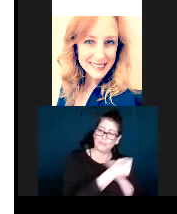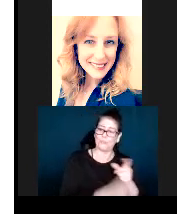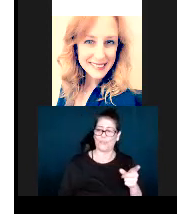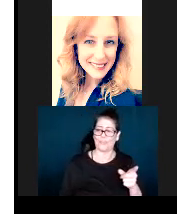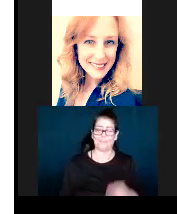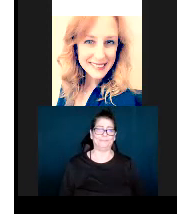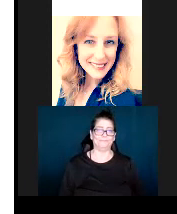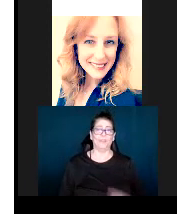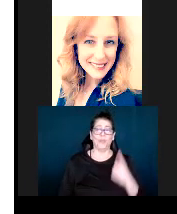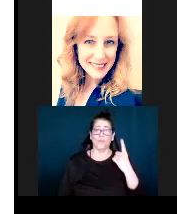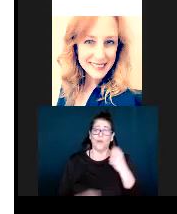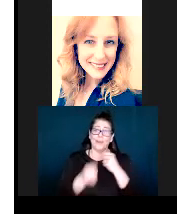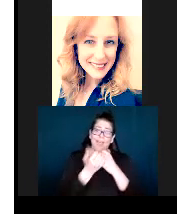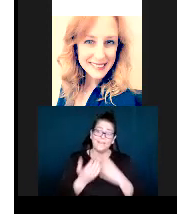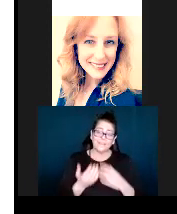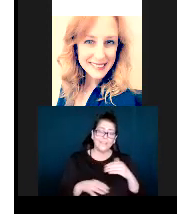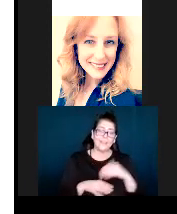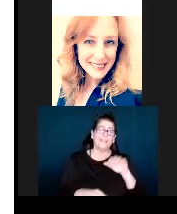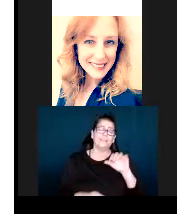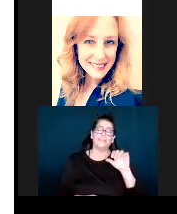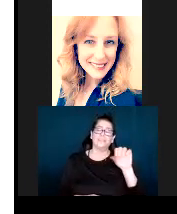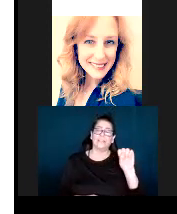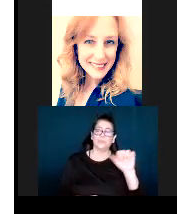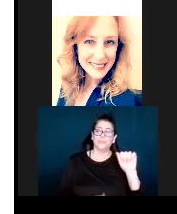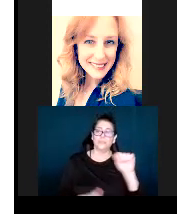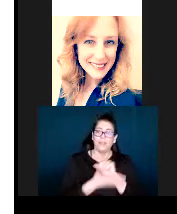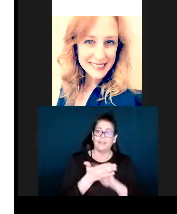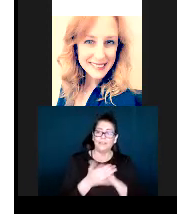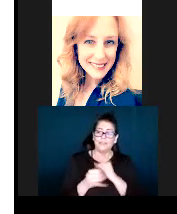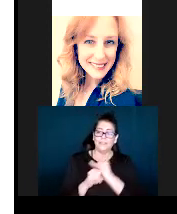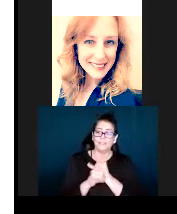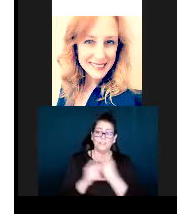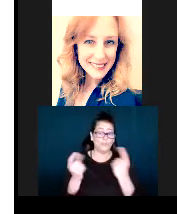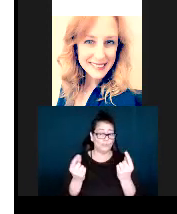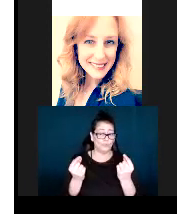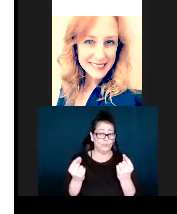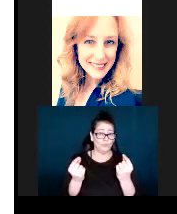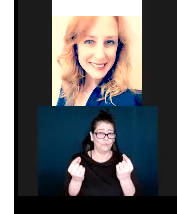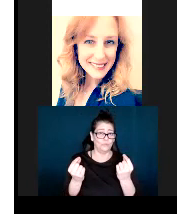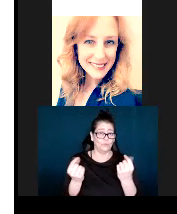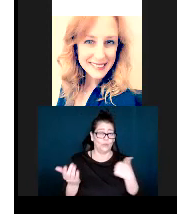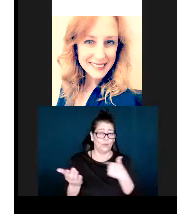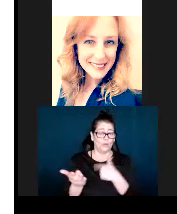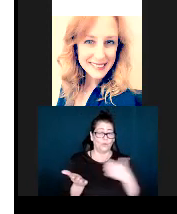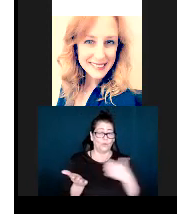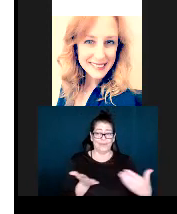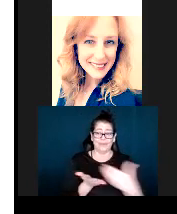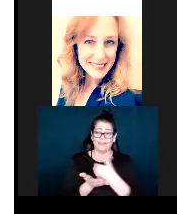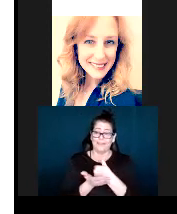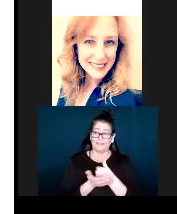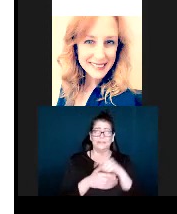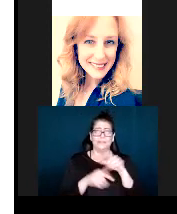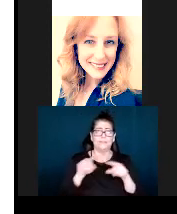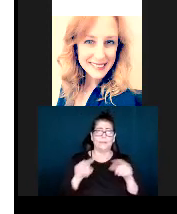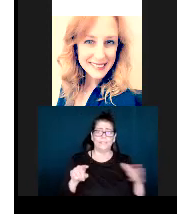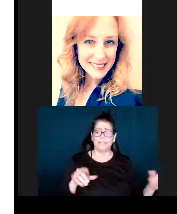legal advocates at the Sexual Assault Legal Institute do is we collect various things to put in a